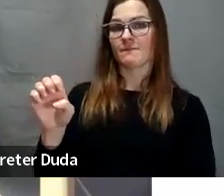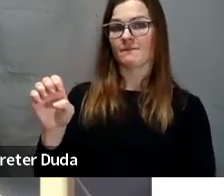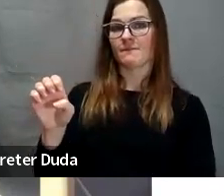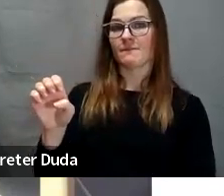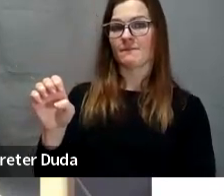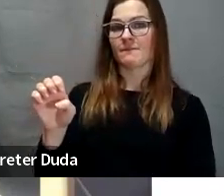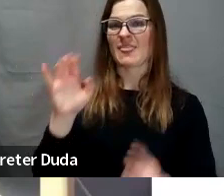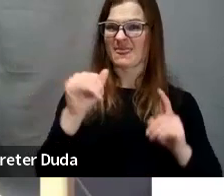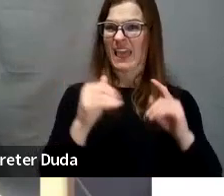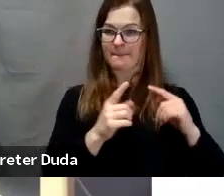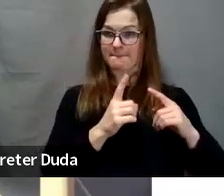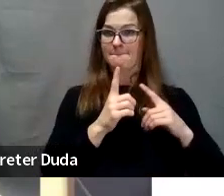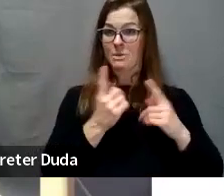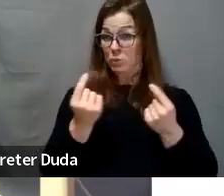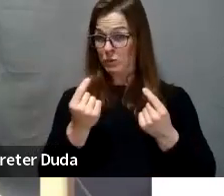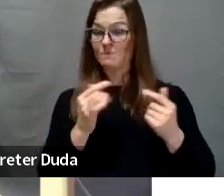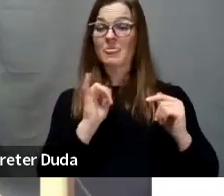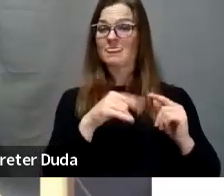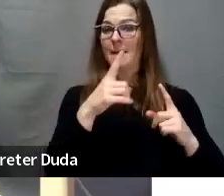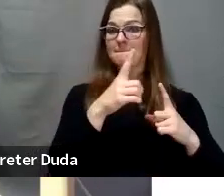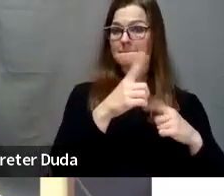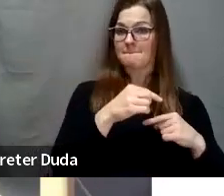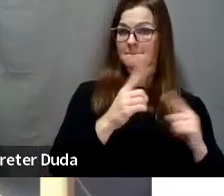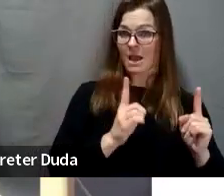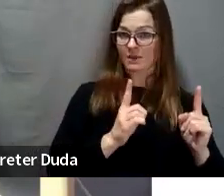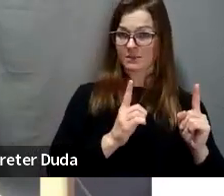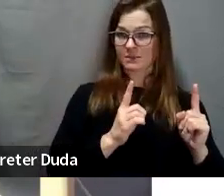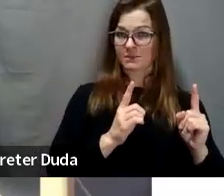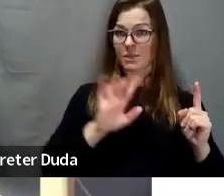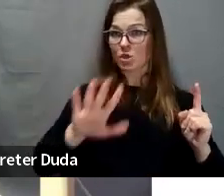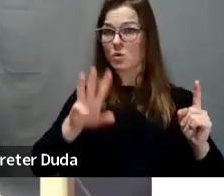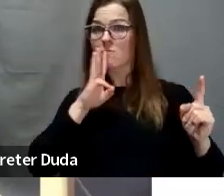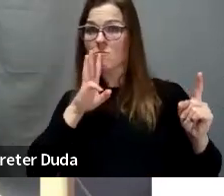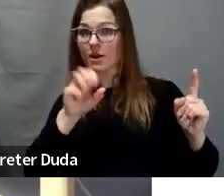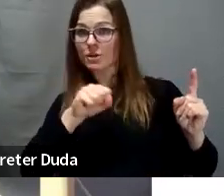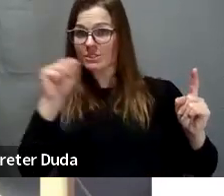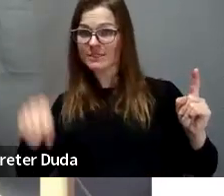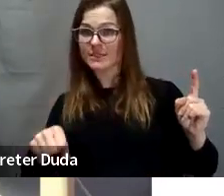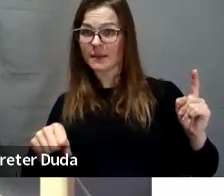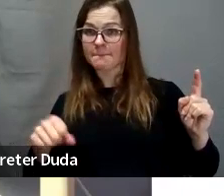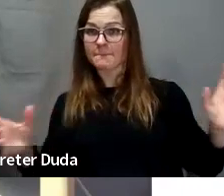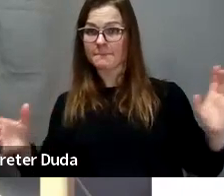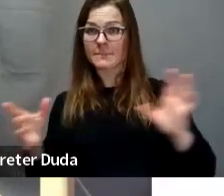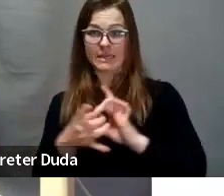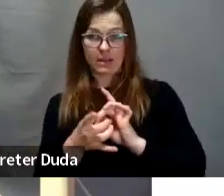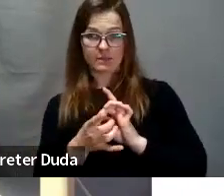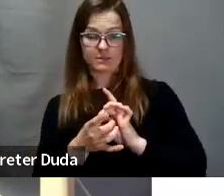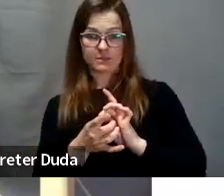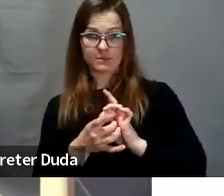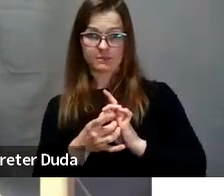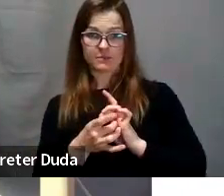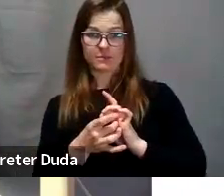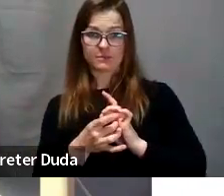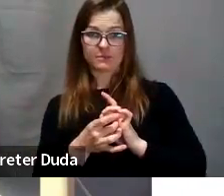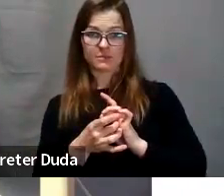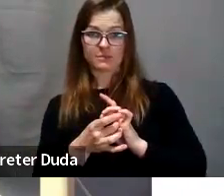this box to your water system, to where your water connects, and that then